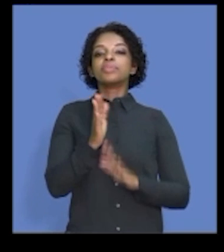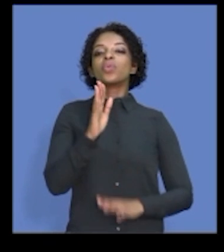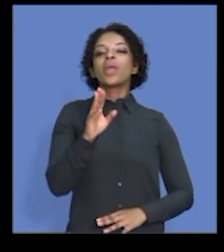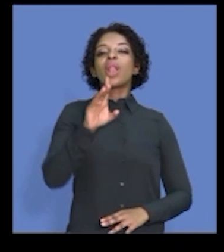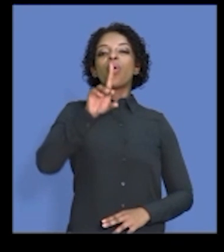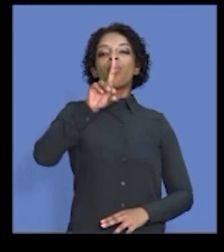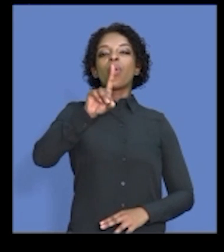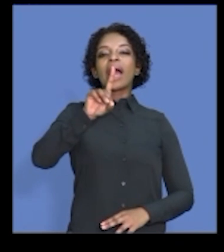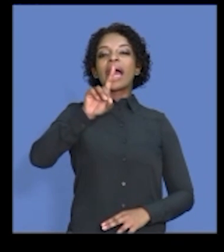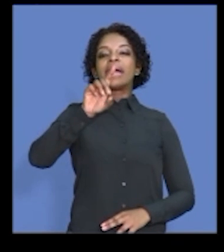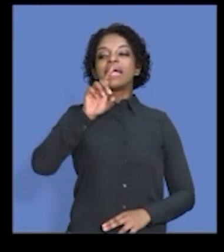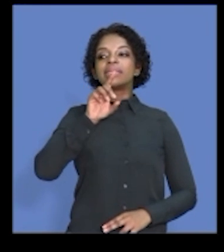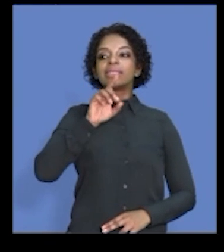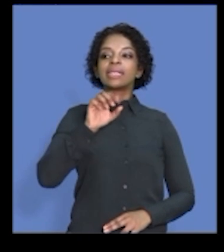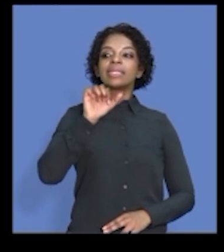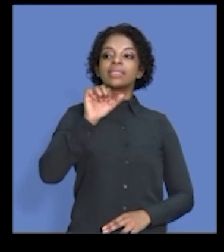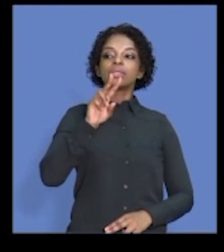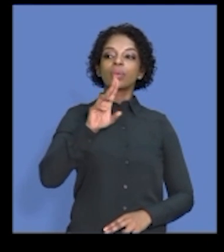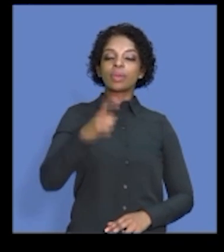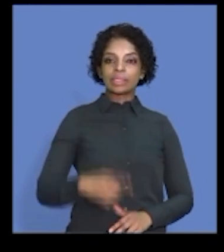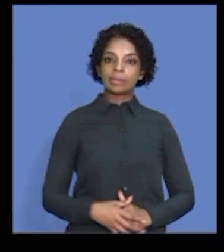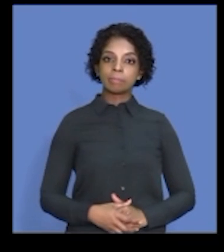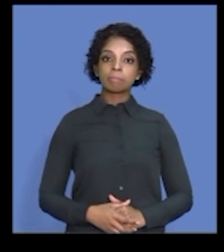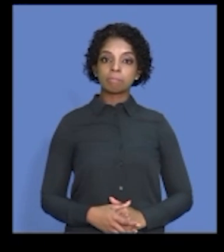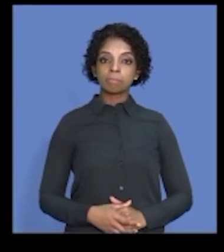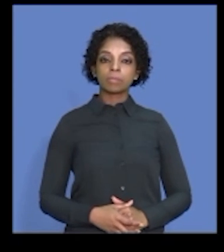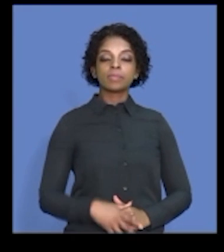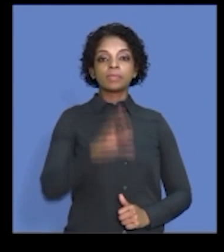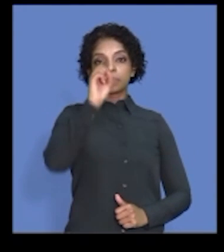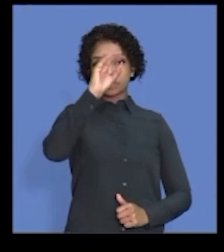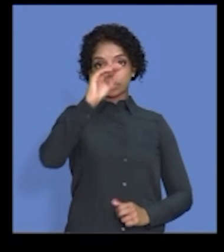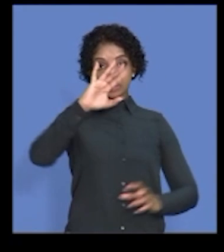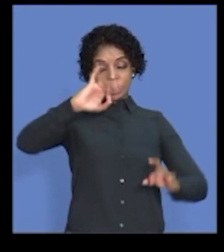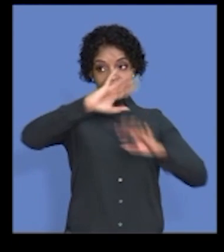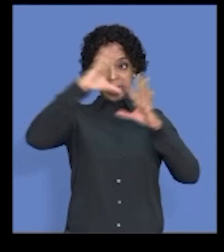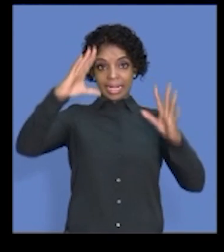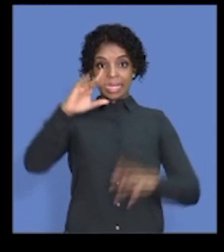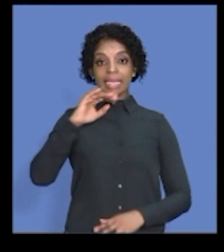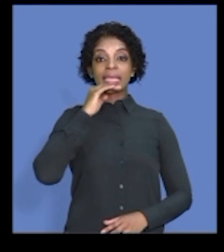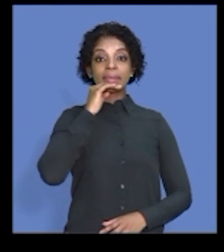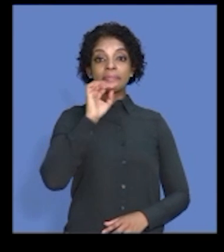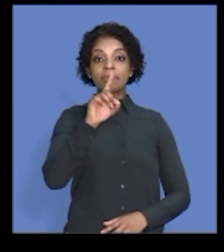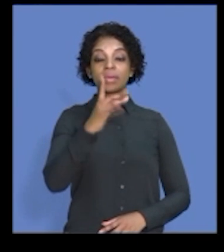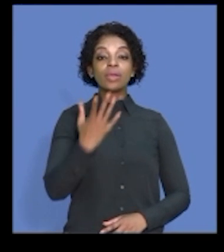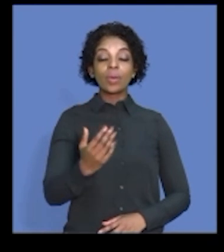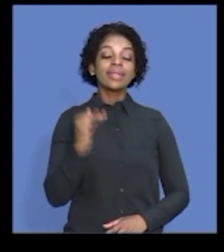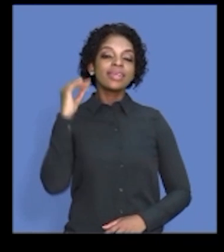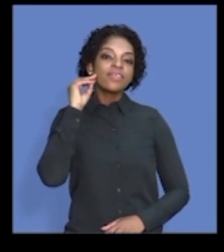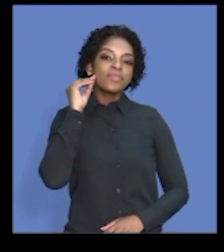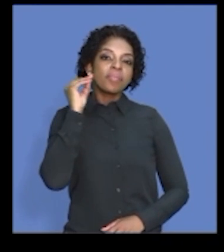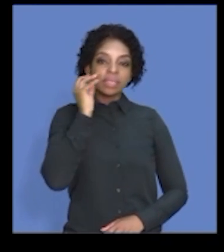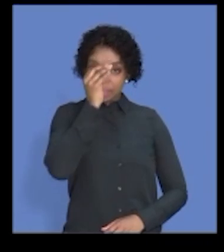162,000. Let's just highlight that figure there. So clearly, it means that that information is given to you for a